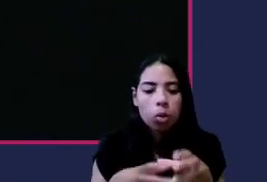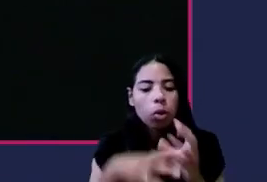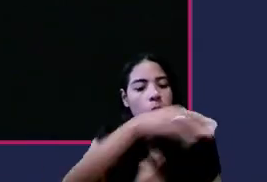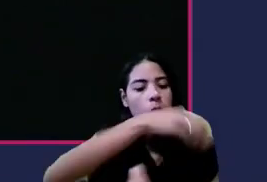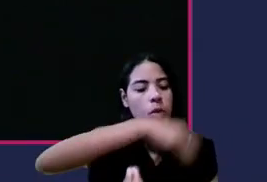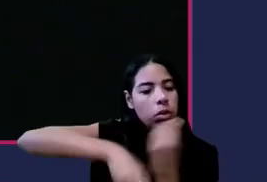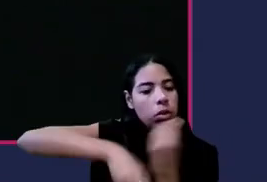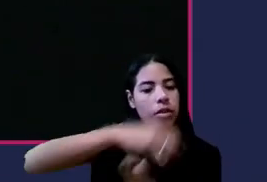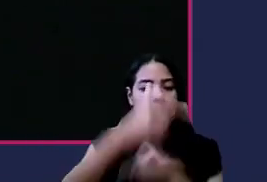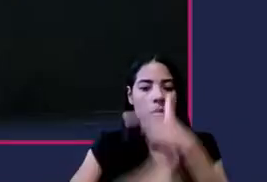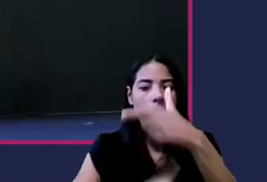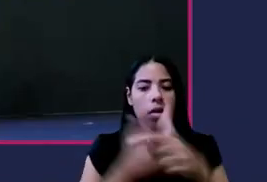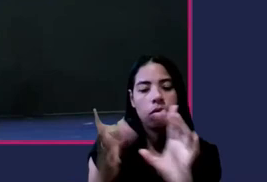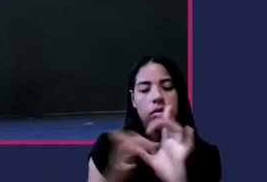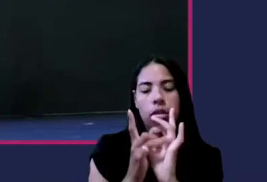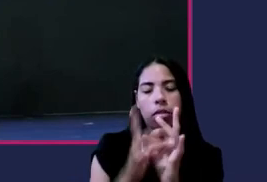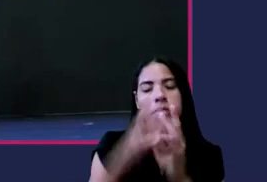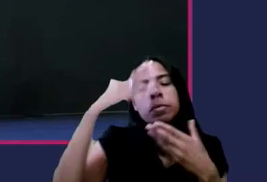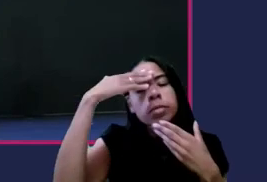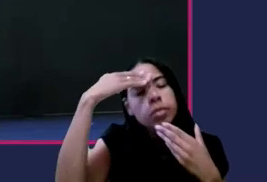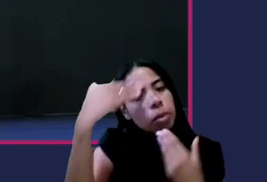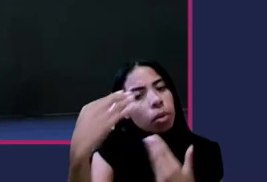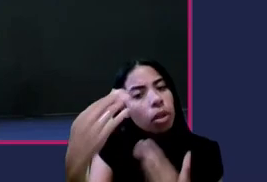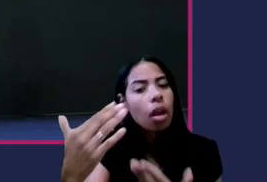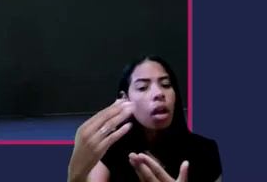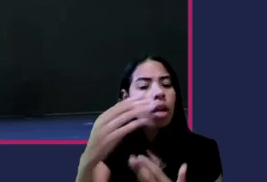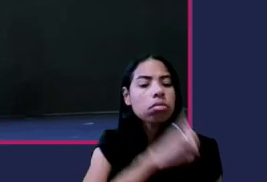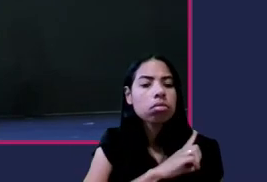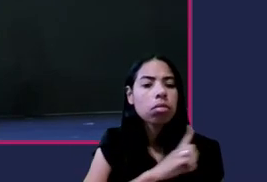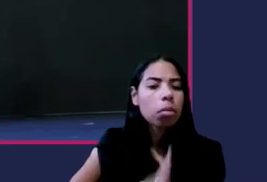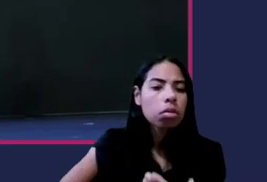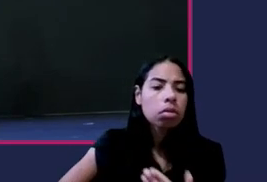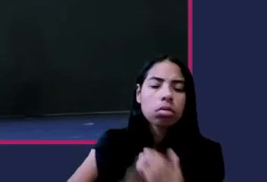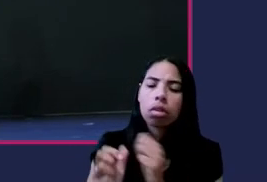discuss and work together. Thank you, Representative,